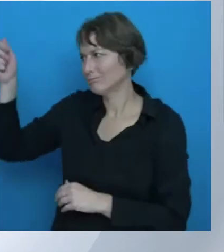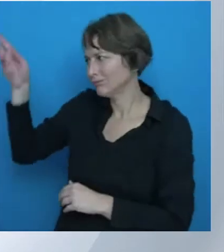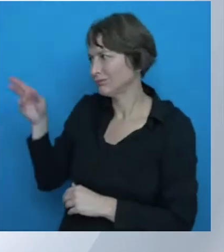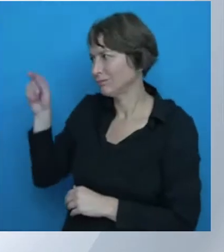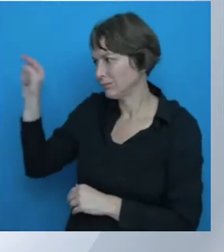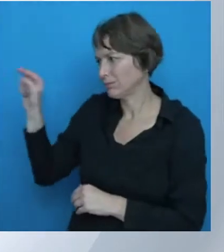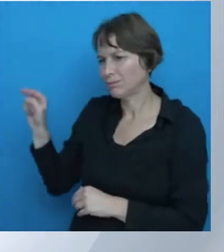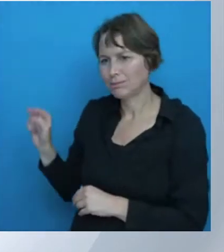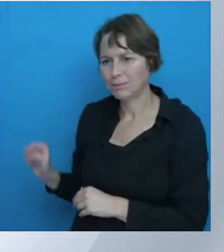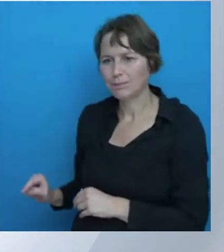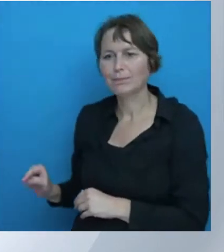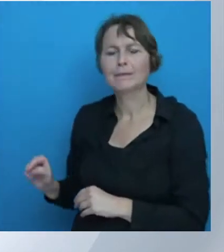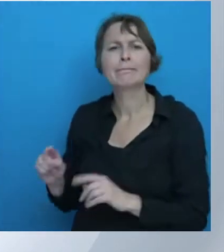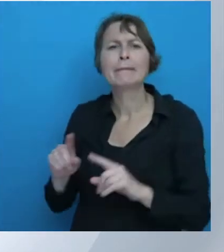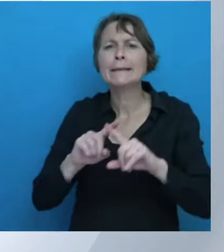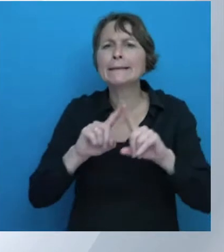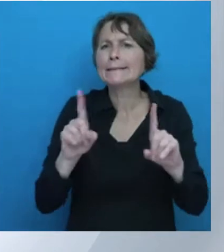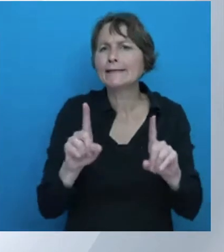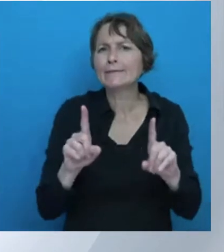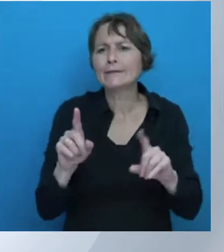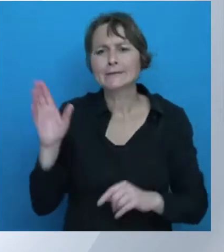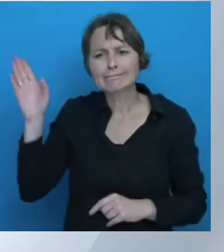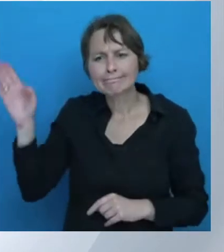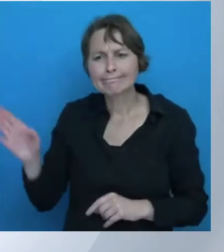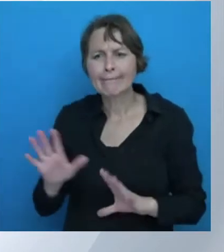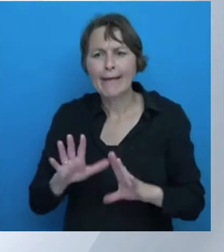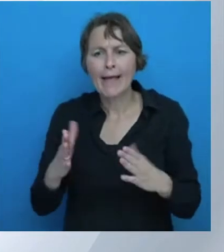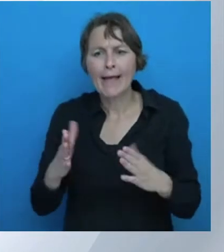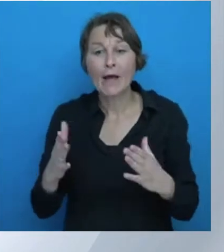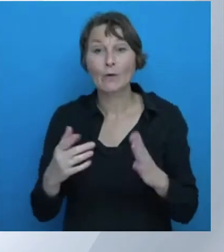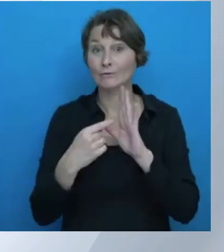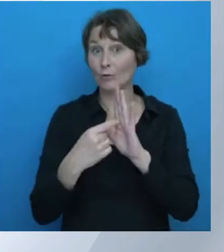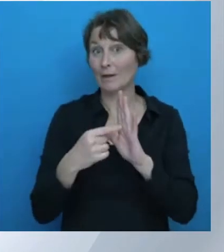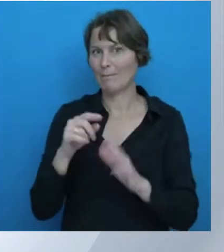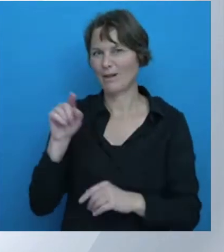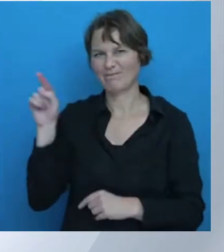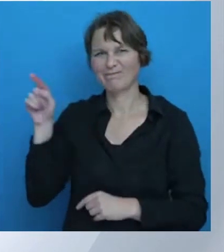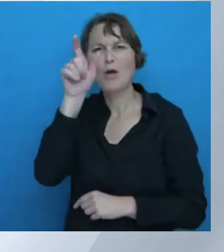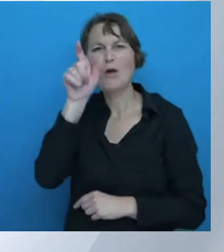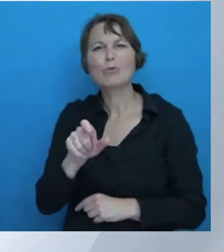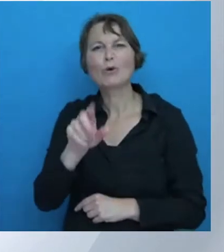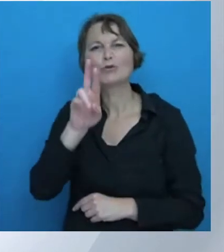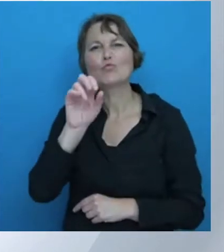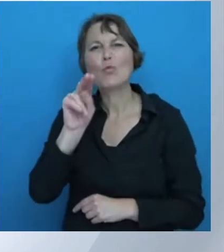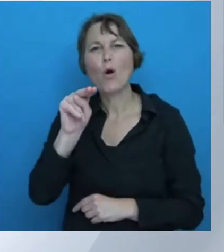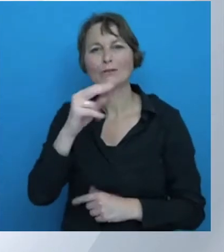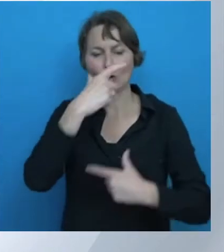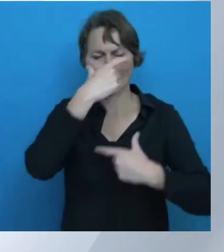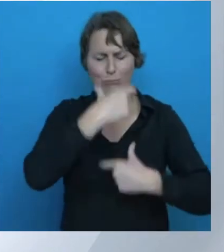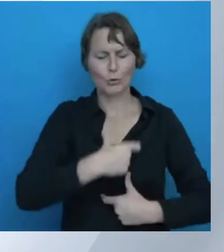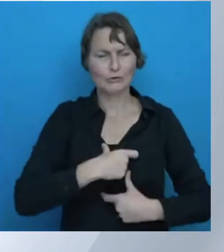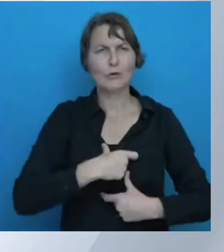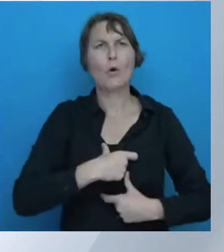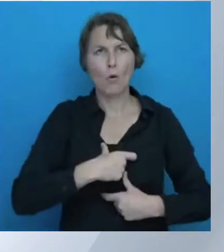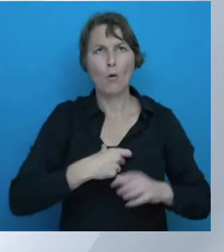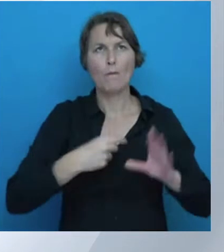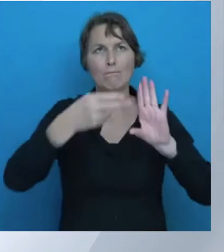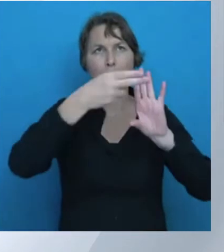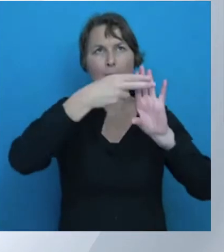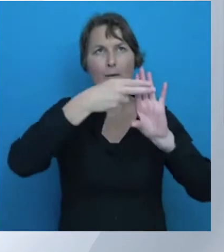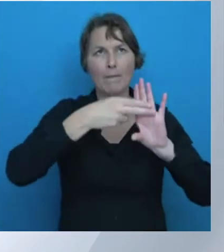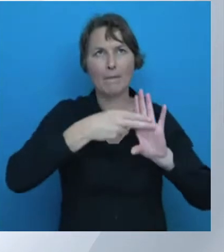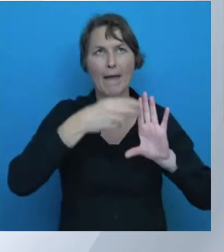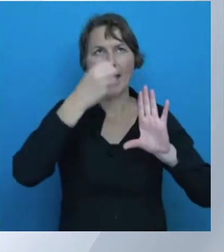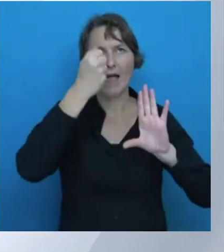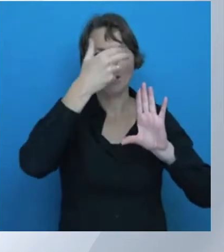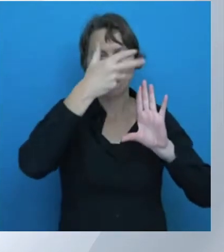technology, and he needs help on the Chromebook. You can actually set up these personas, and you can start looking at them